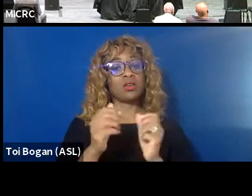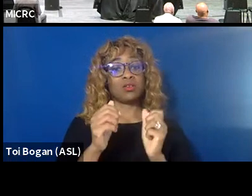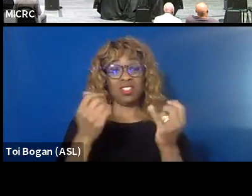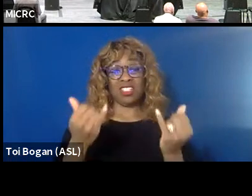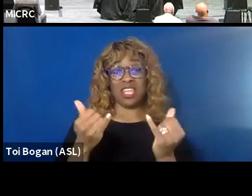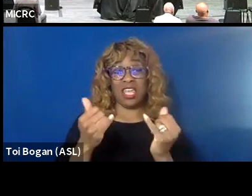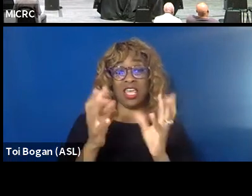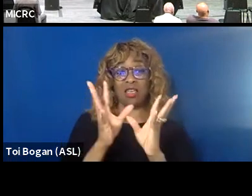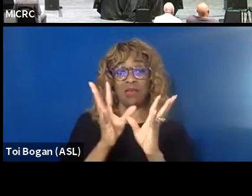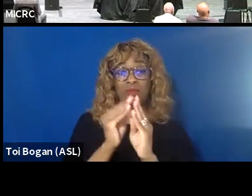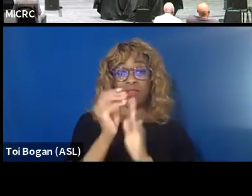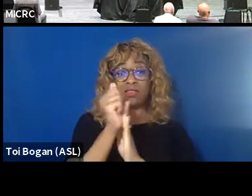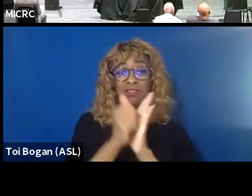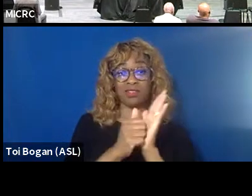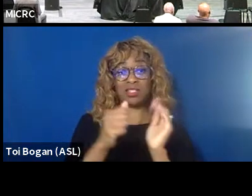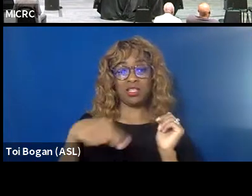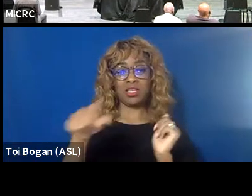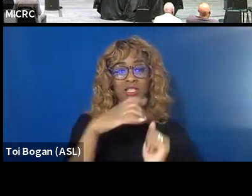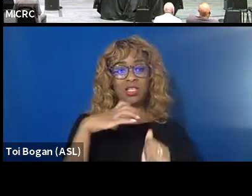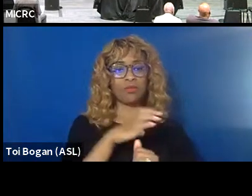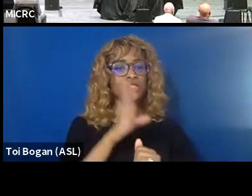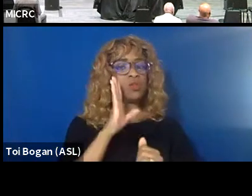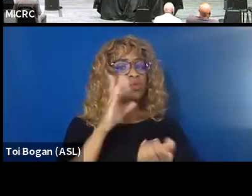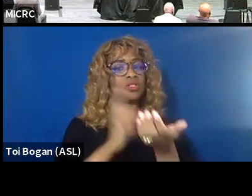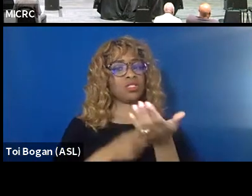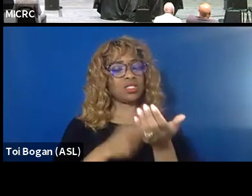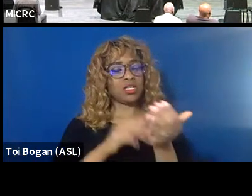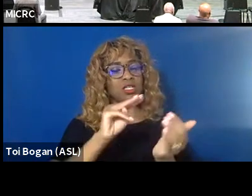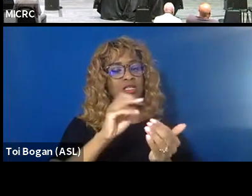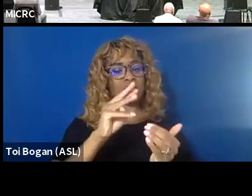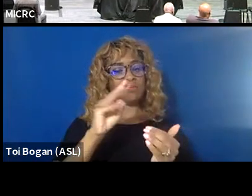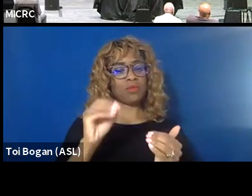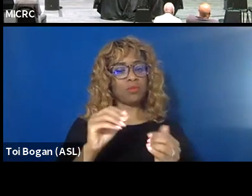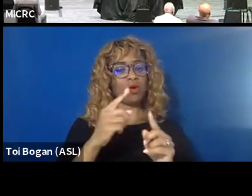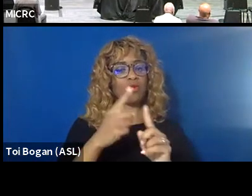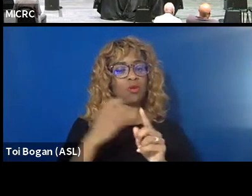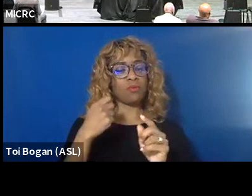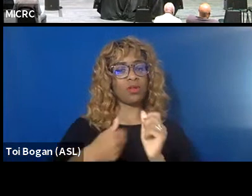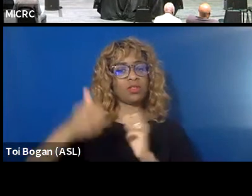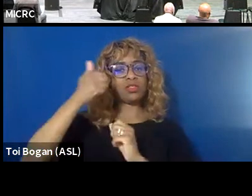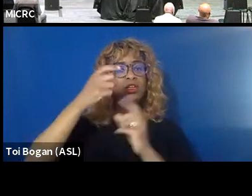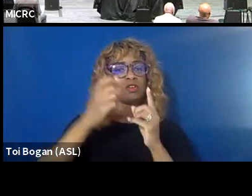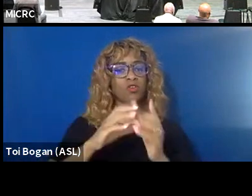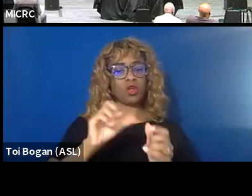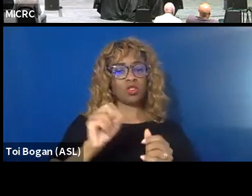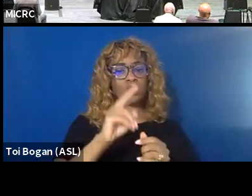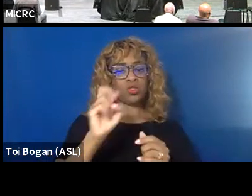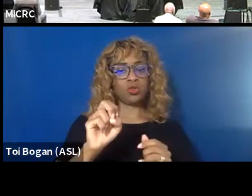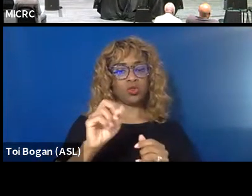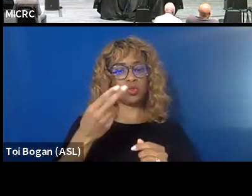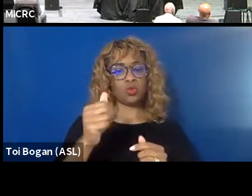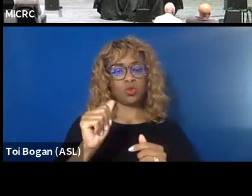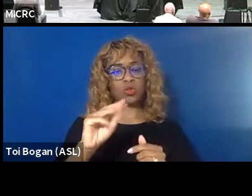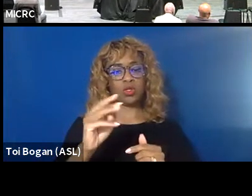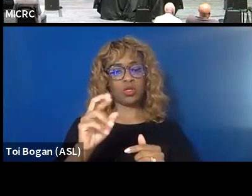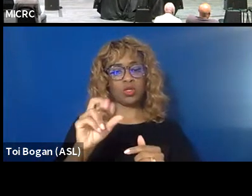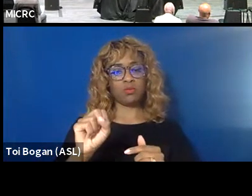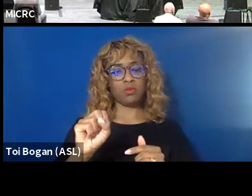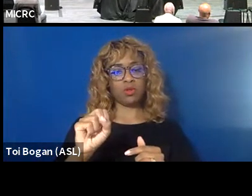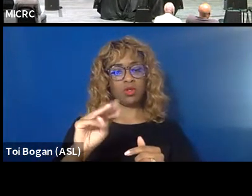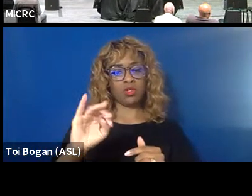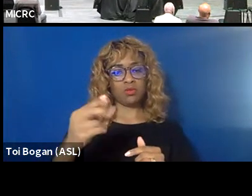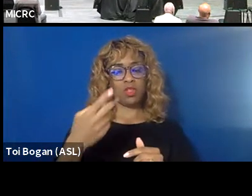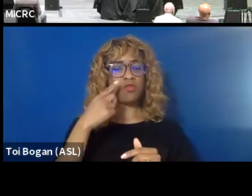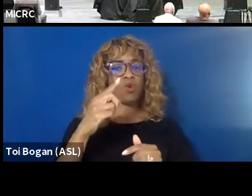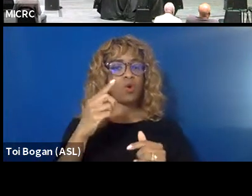meeting agenda, the commission will be discussing a memo from Executive Director Sue Hammersmith concerning prior notification